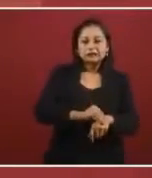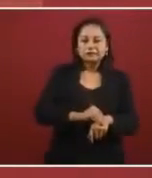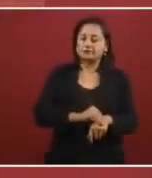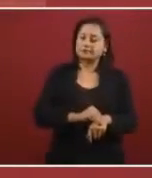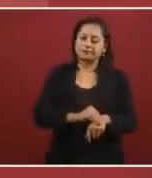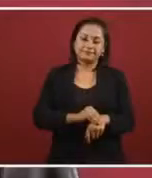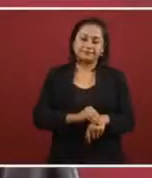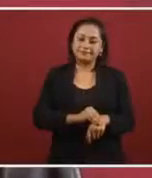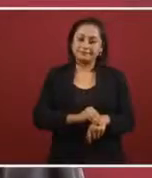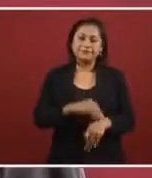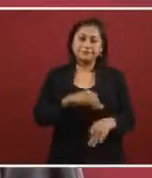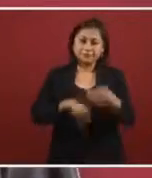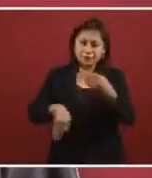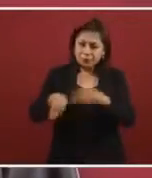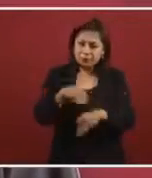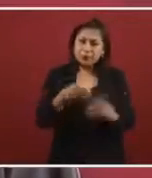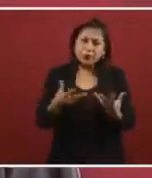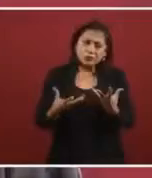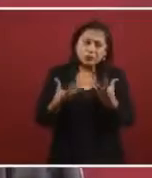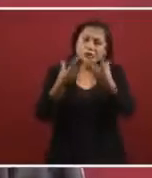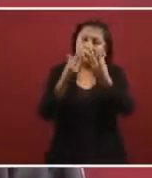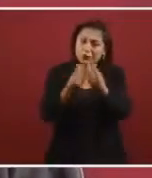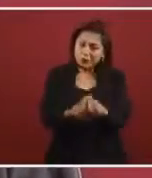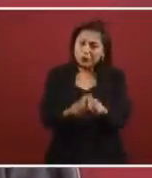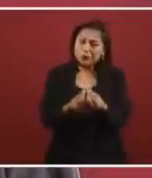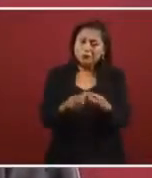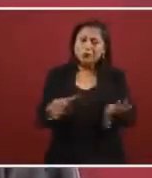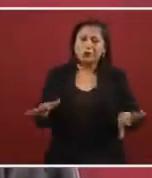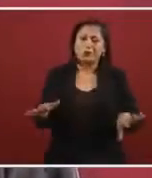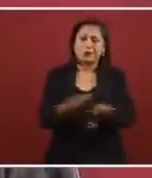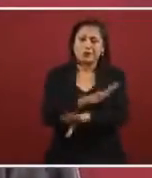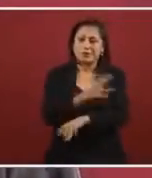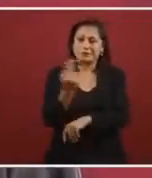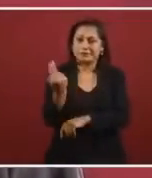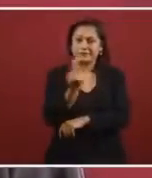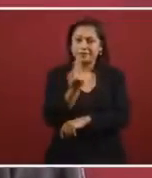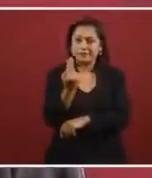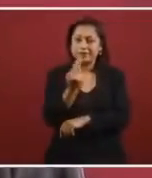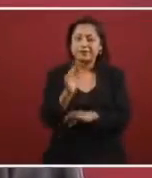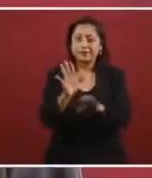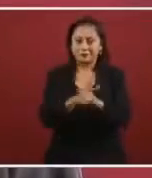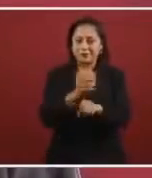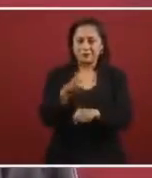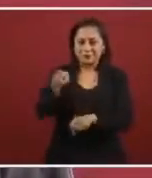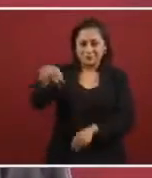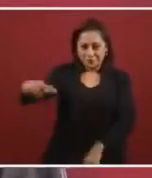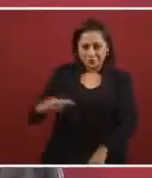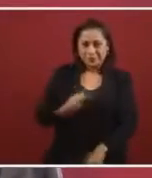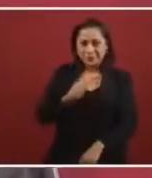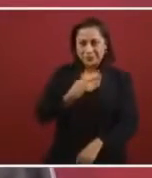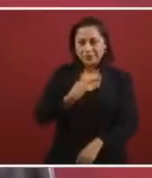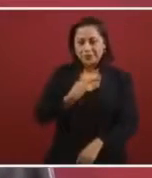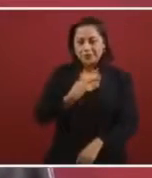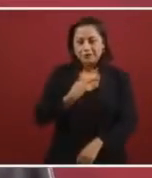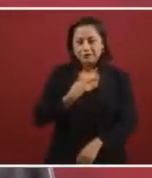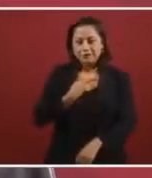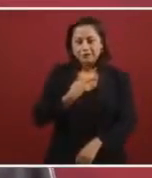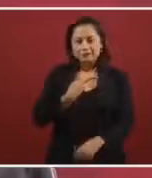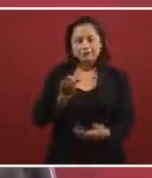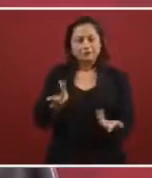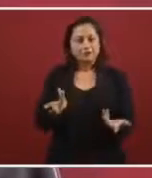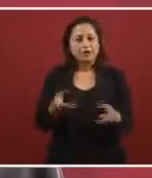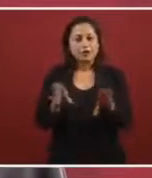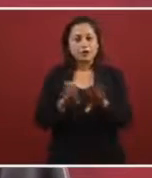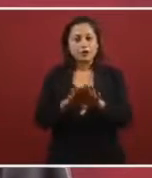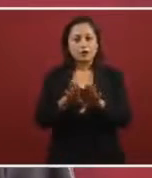que We ayudar. all have to help. Por eso, la And pregunta that que is me haces, why the question you are asking me no se puede tener cannot autoridad